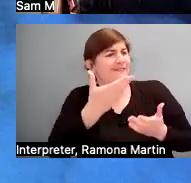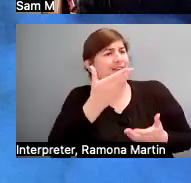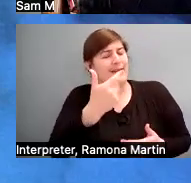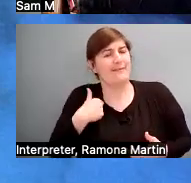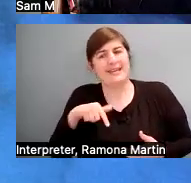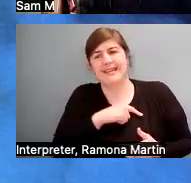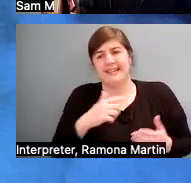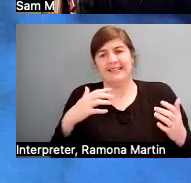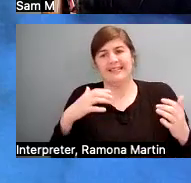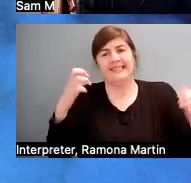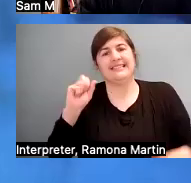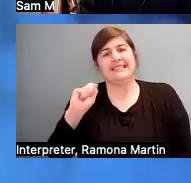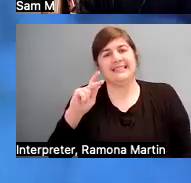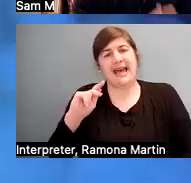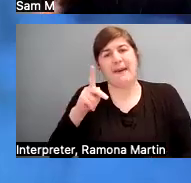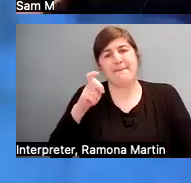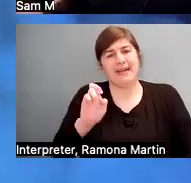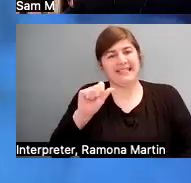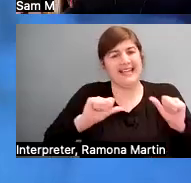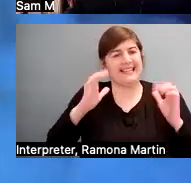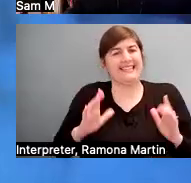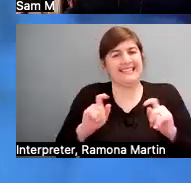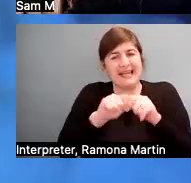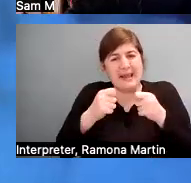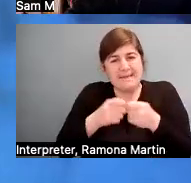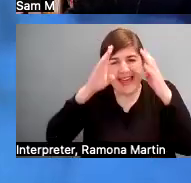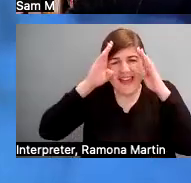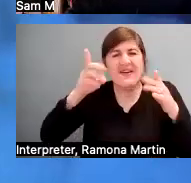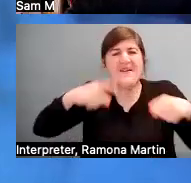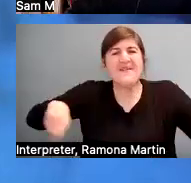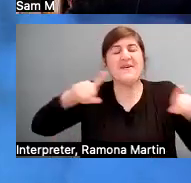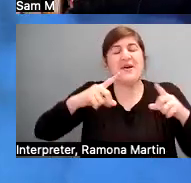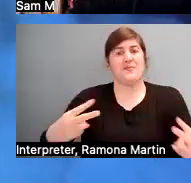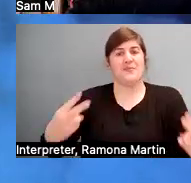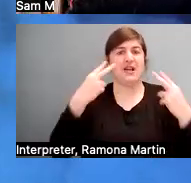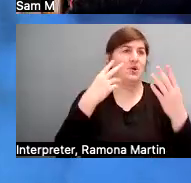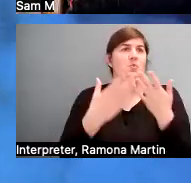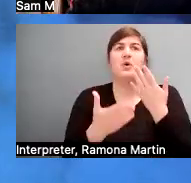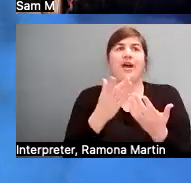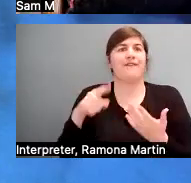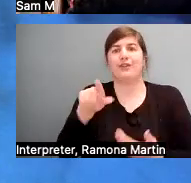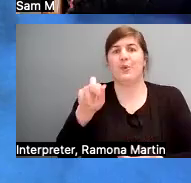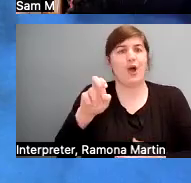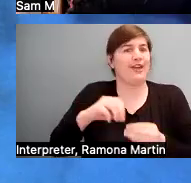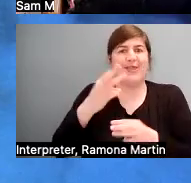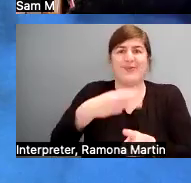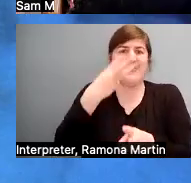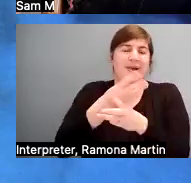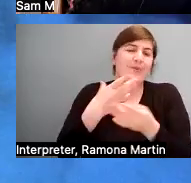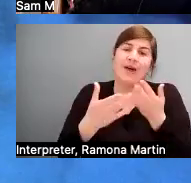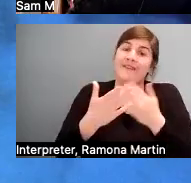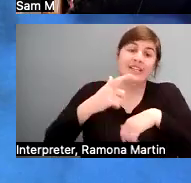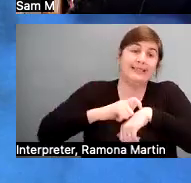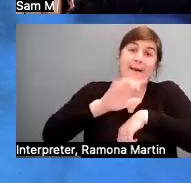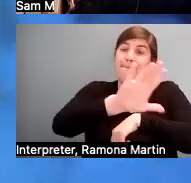of the Skype scientist team for setting this up. And hello to everybody who's watching wherever in the world you are, whatever time it is